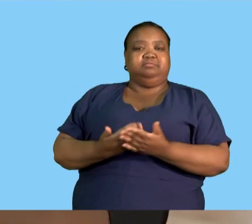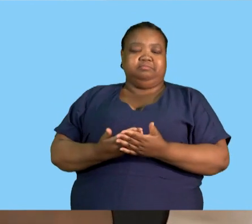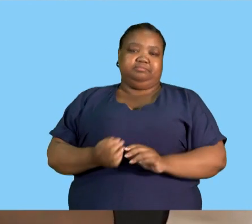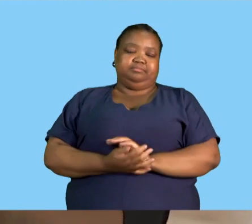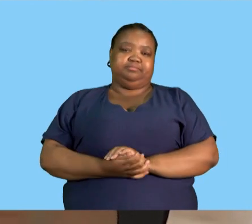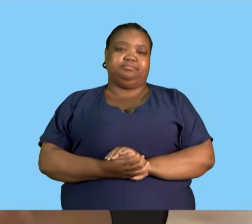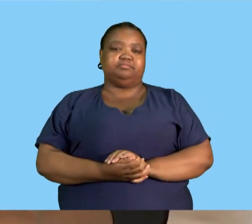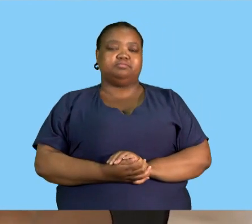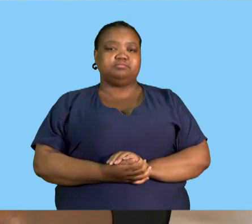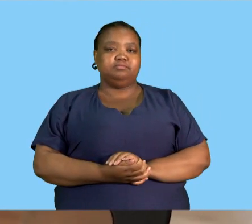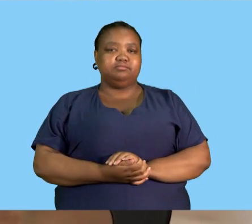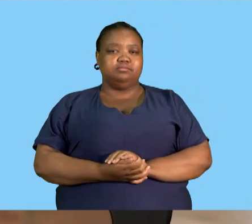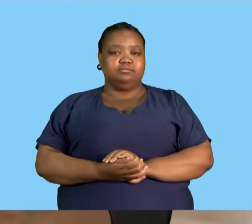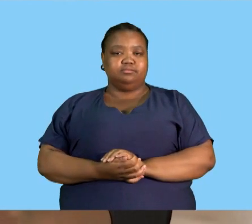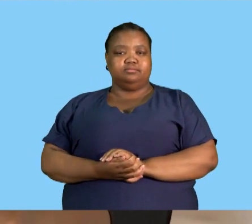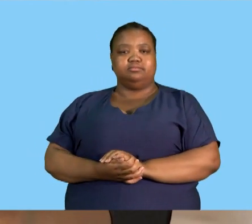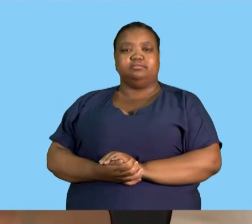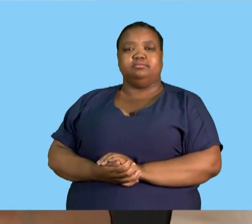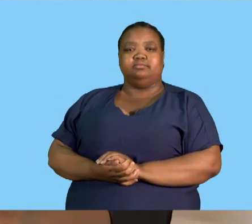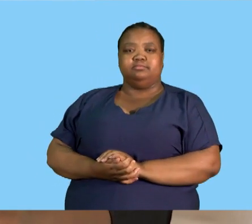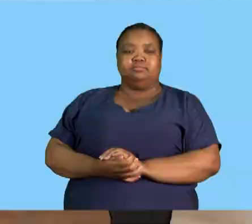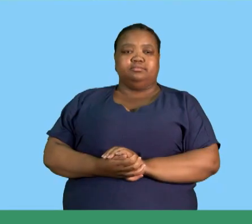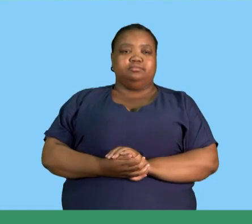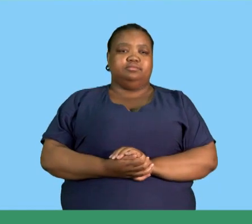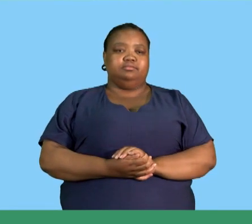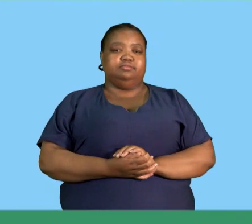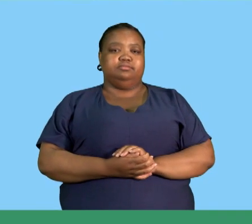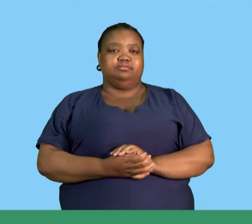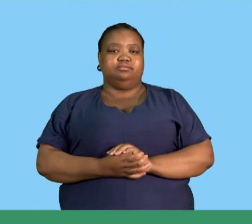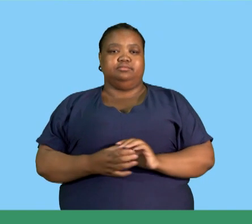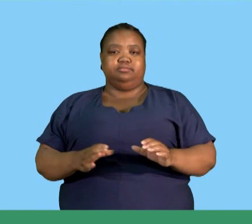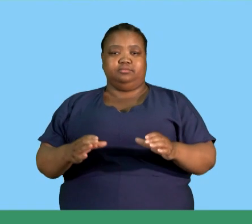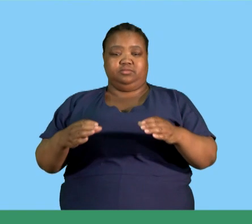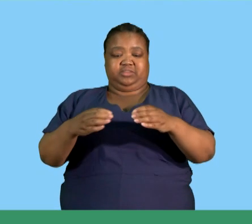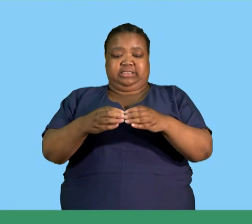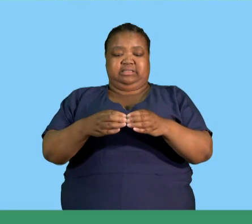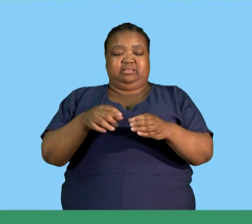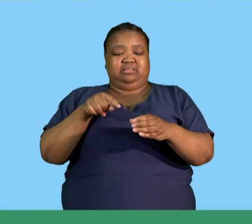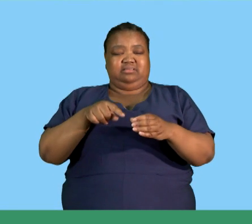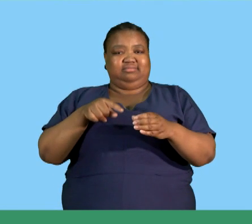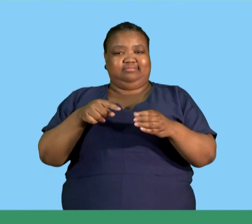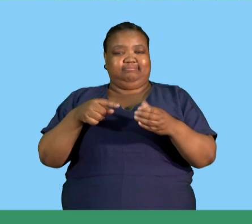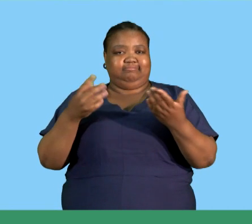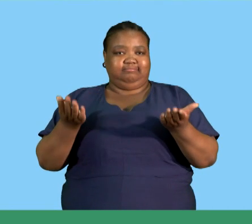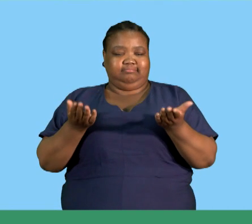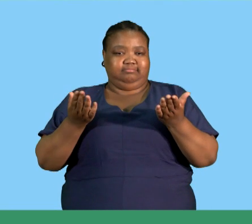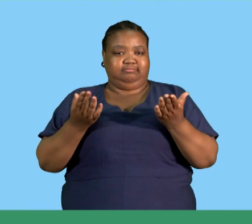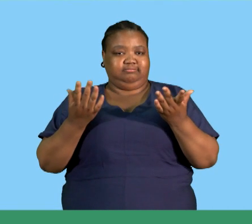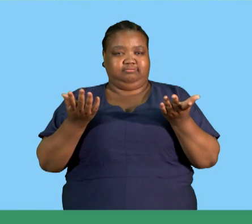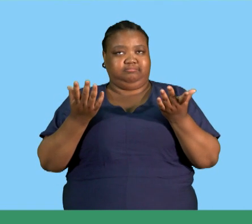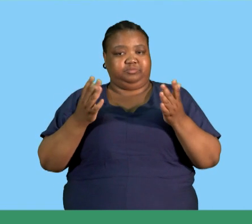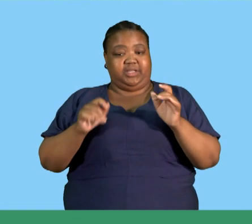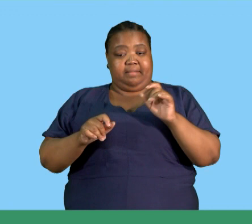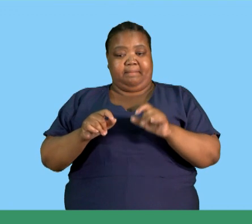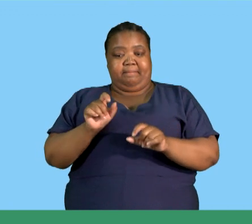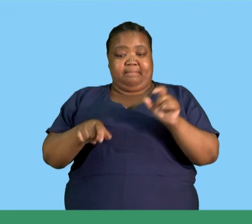on full participation during the session. It may lead to groupthink, or some individuals may not give their